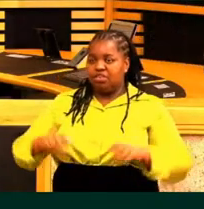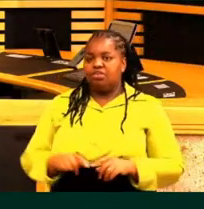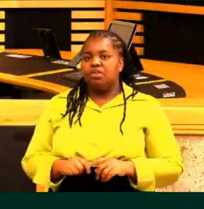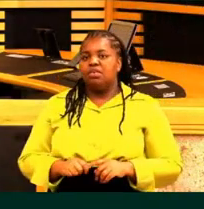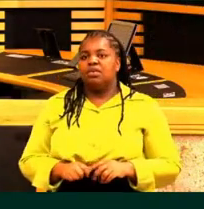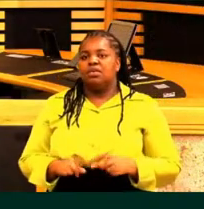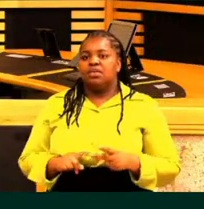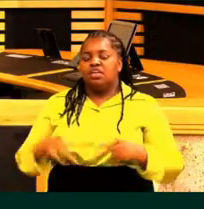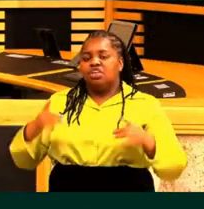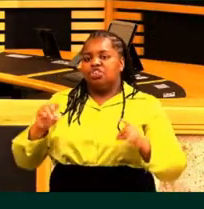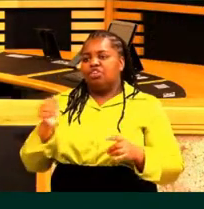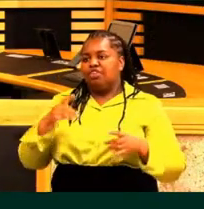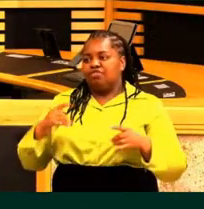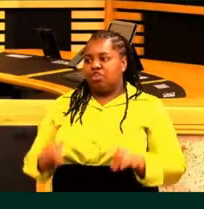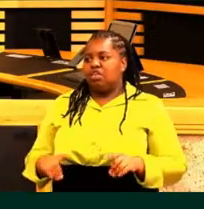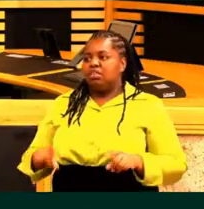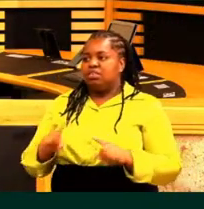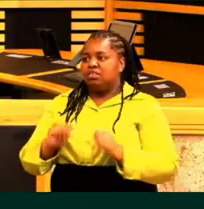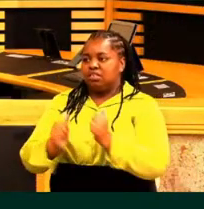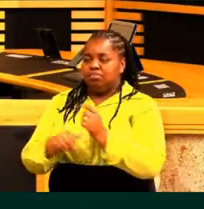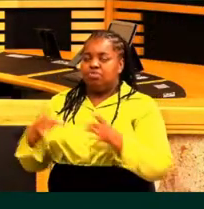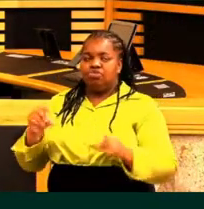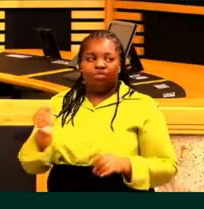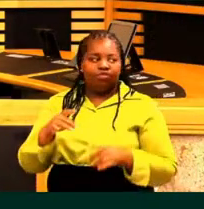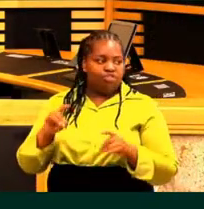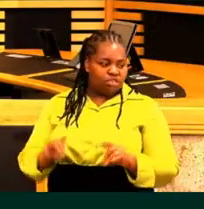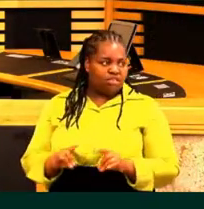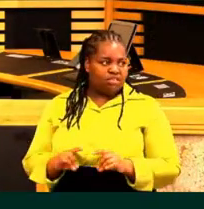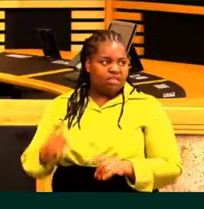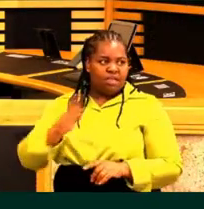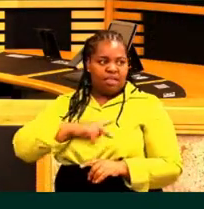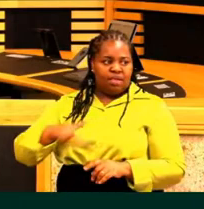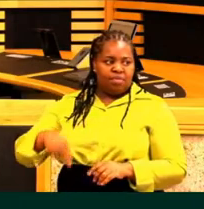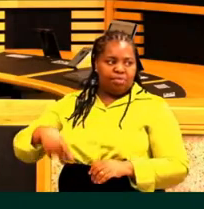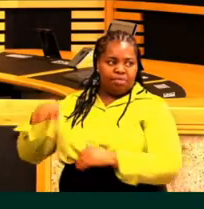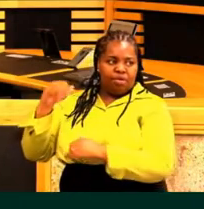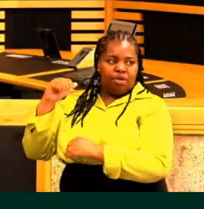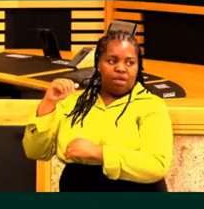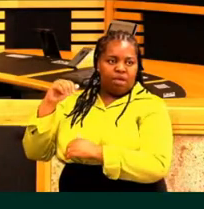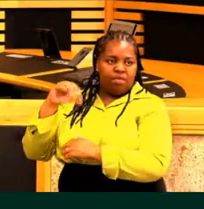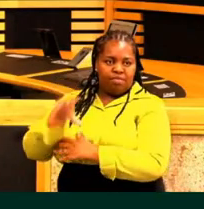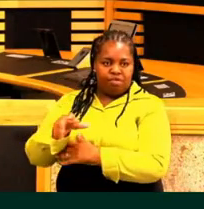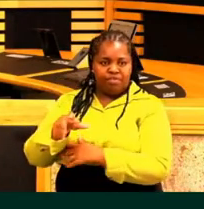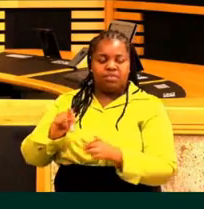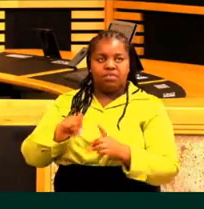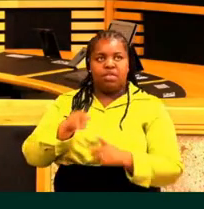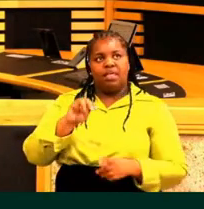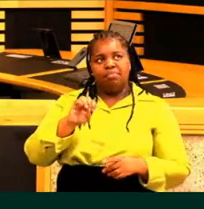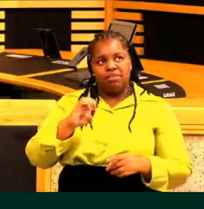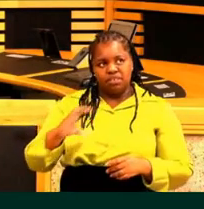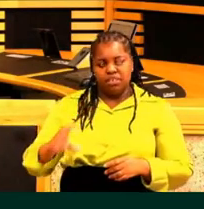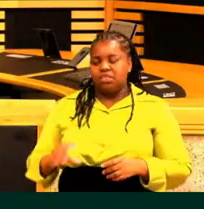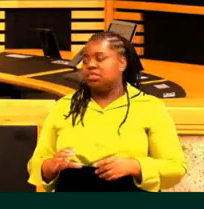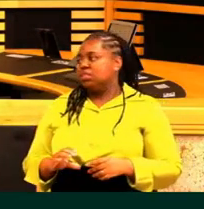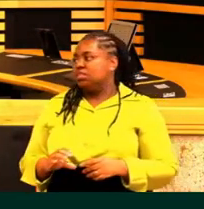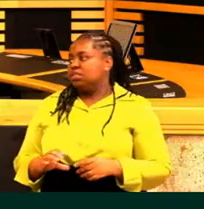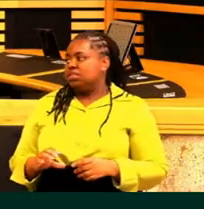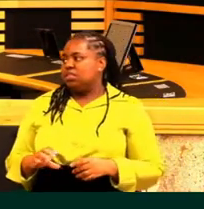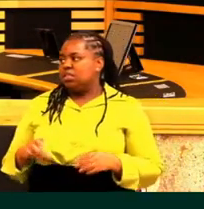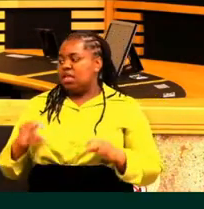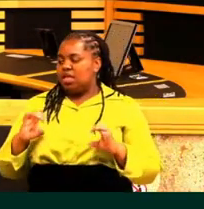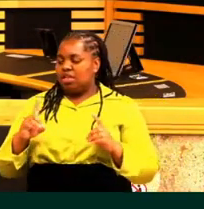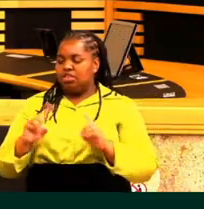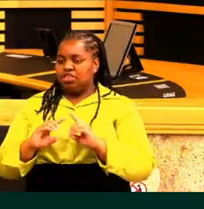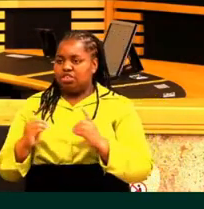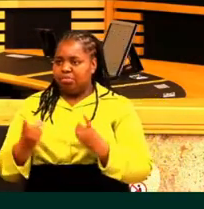the chair of Chess W12 chess the premiere of The Province msc's mpls the education